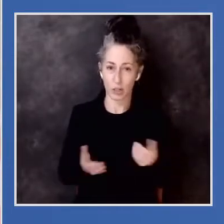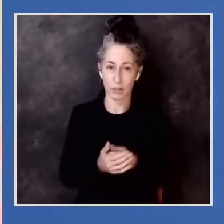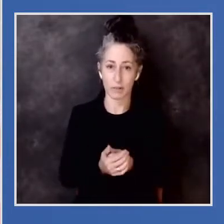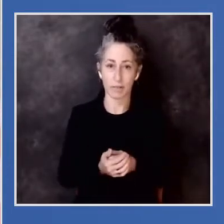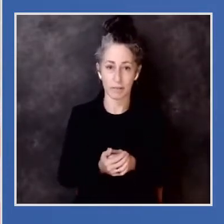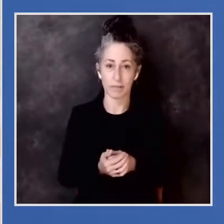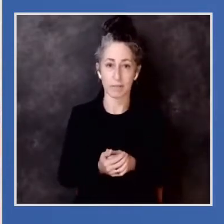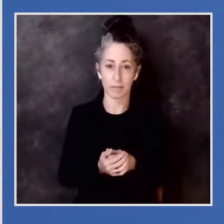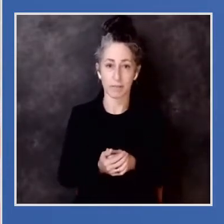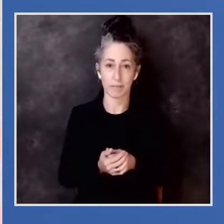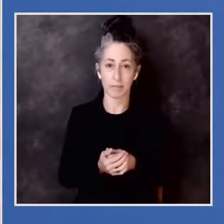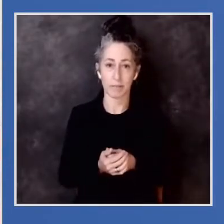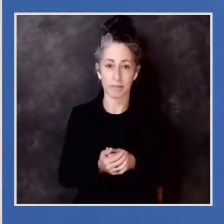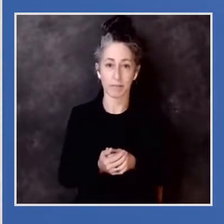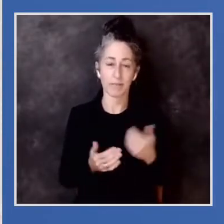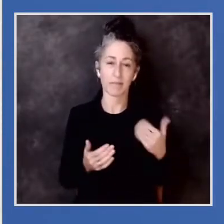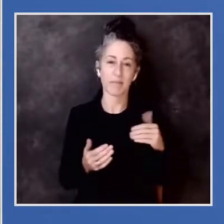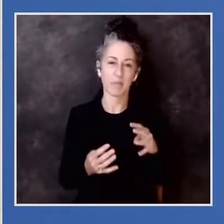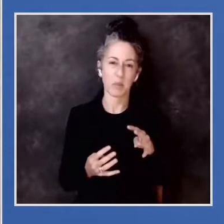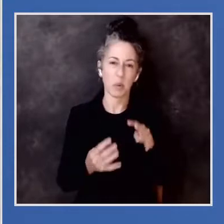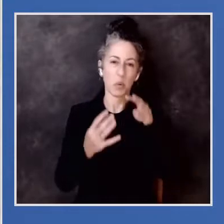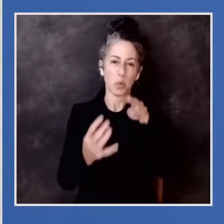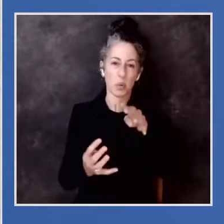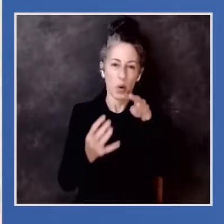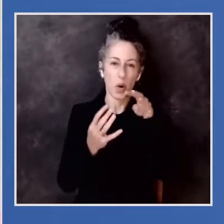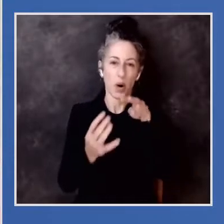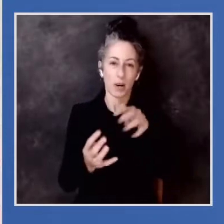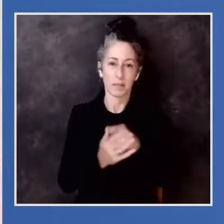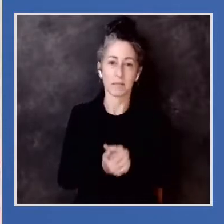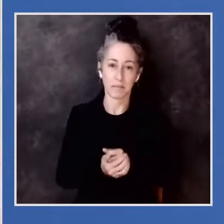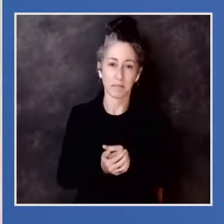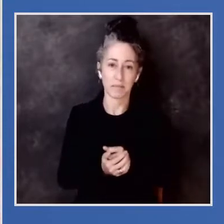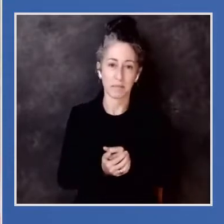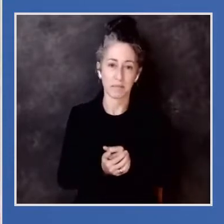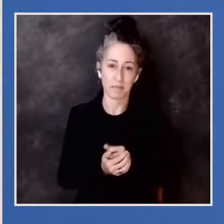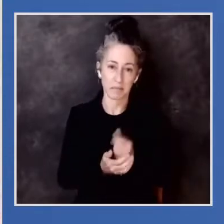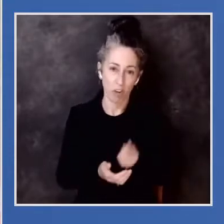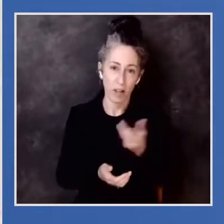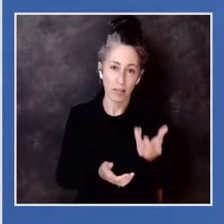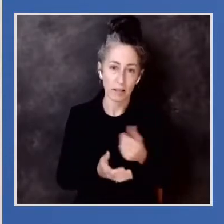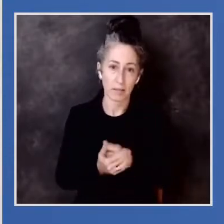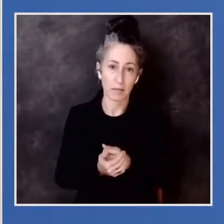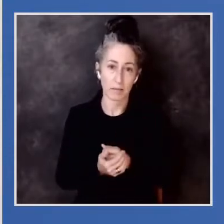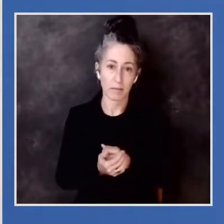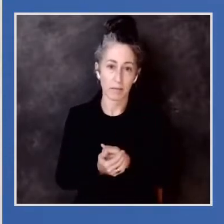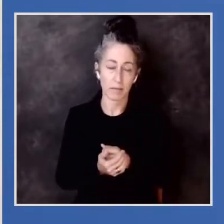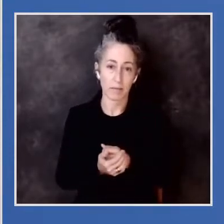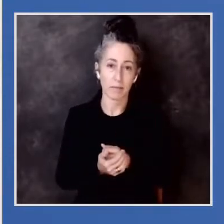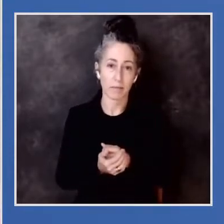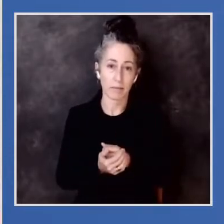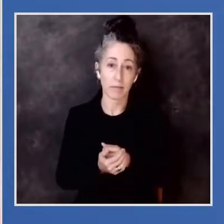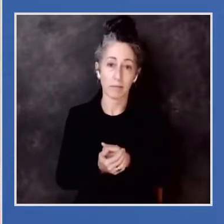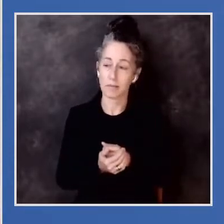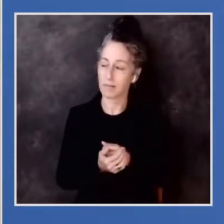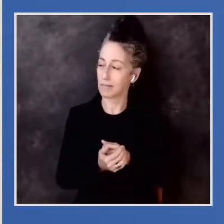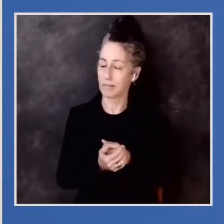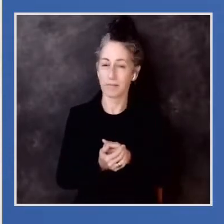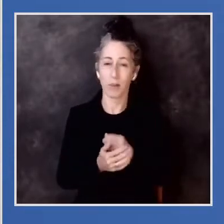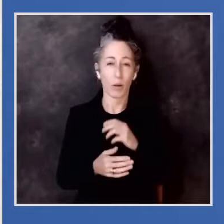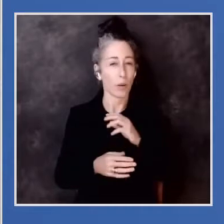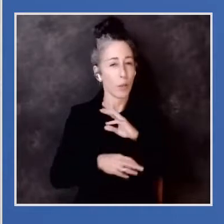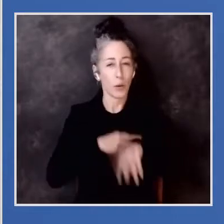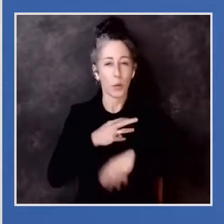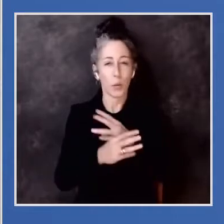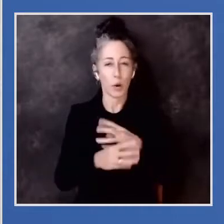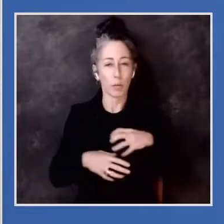of war as surely as any who fell in combat. And the free world mourned. American